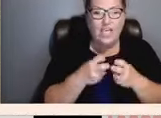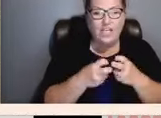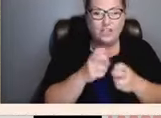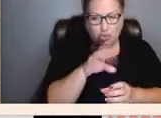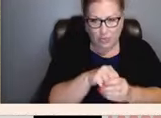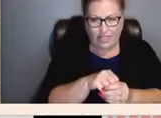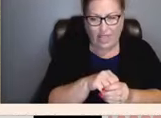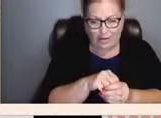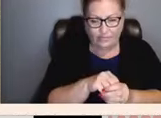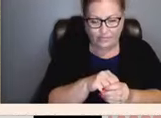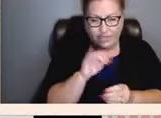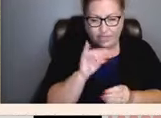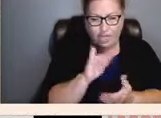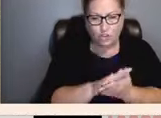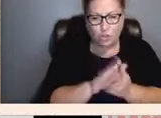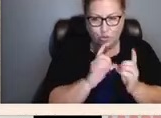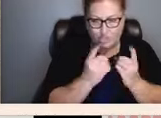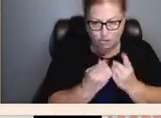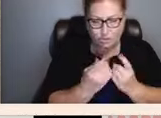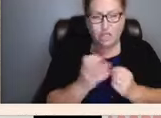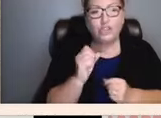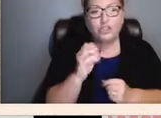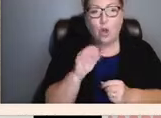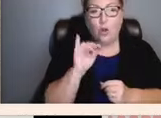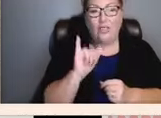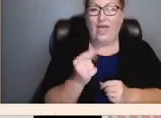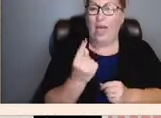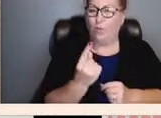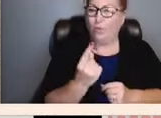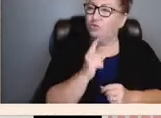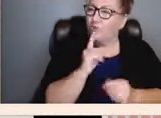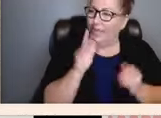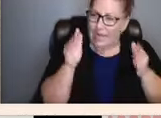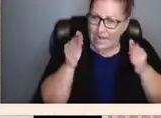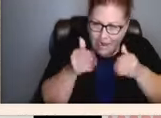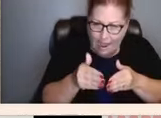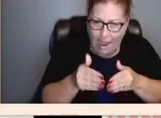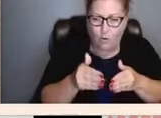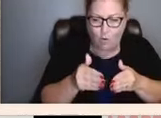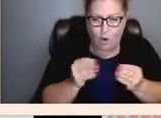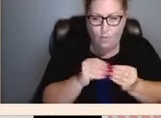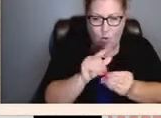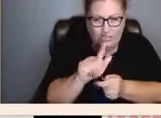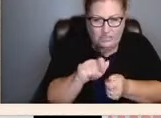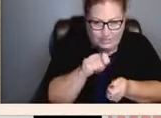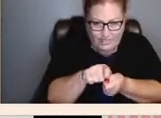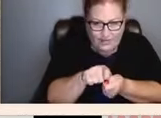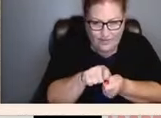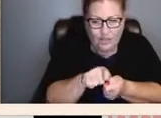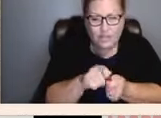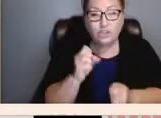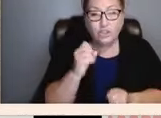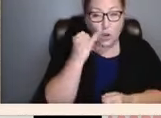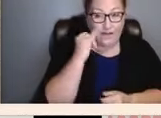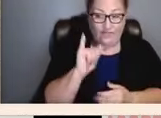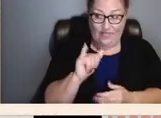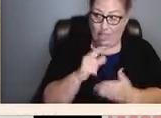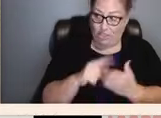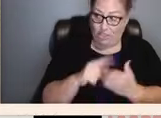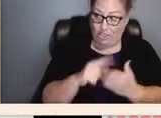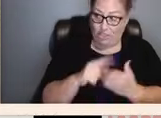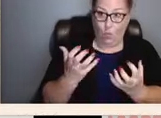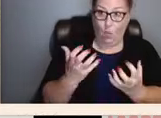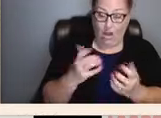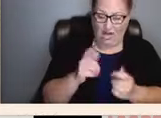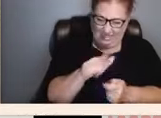that school district. So this one is very narrow and specific. So if that's what you're going for, a specific